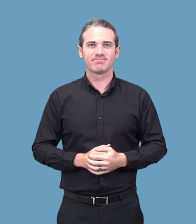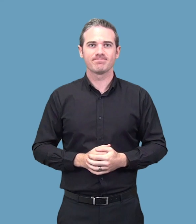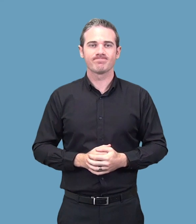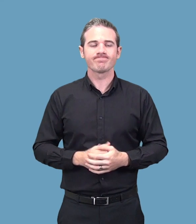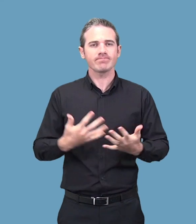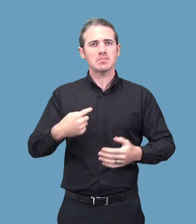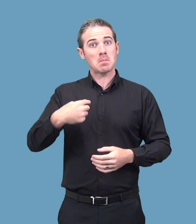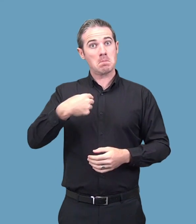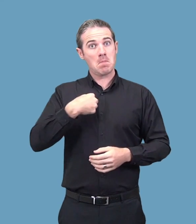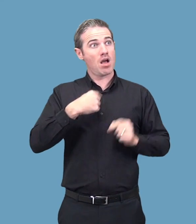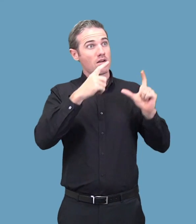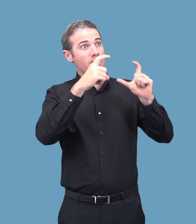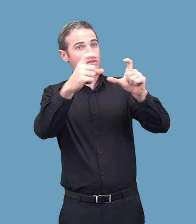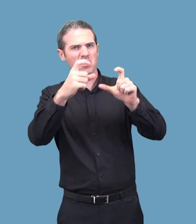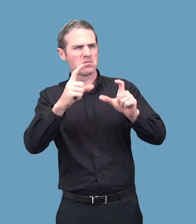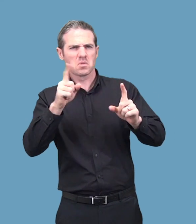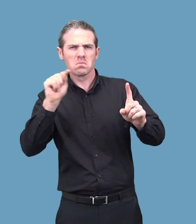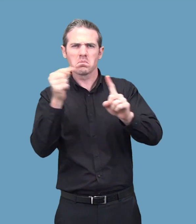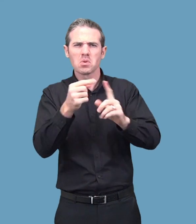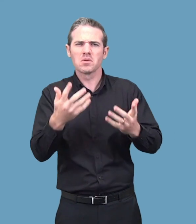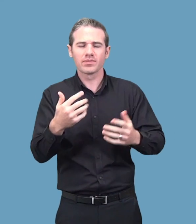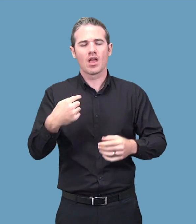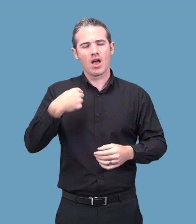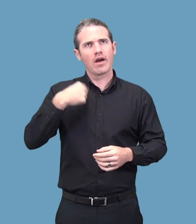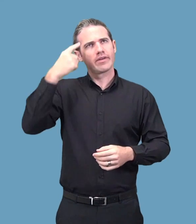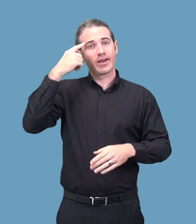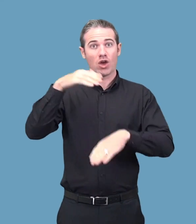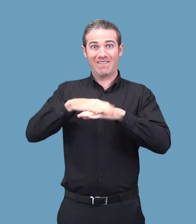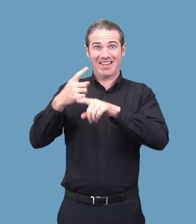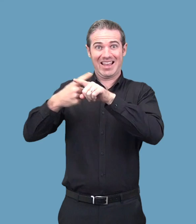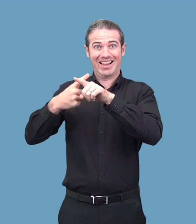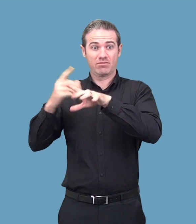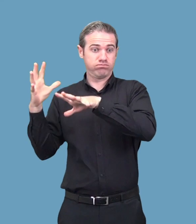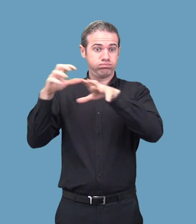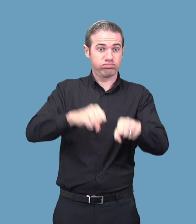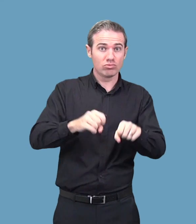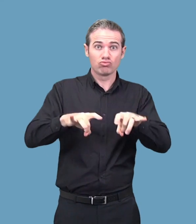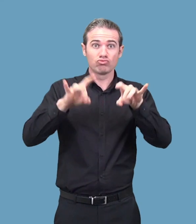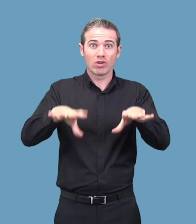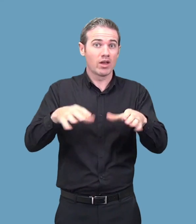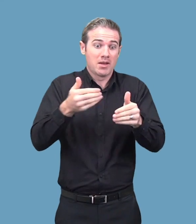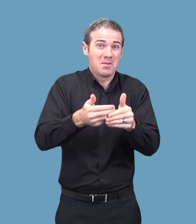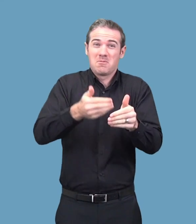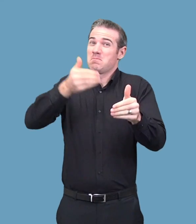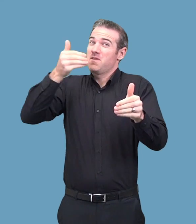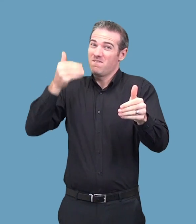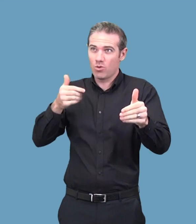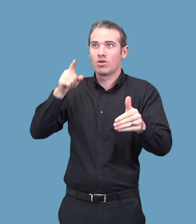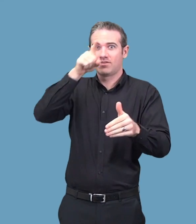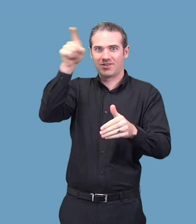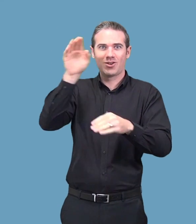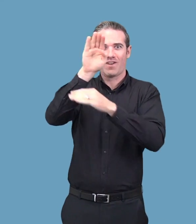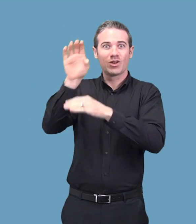how European explorers saw Aboriginal people, how they looked at them as being quite uncivilised. So